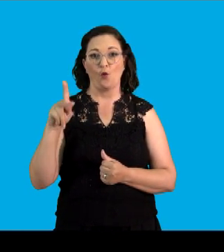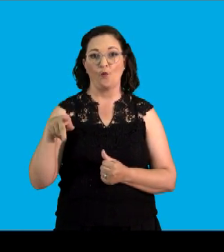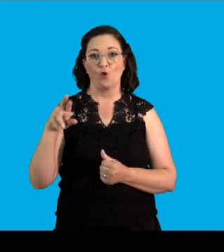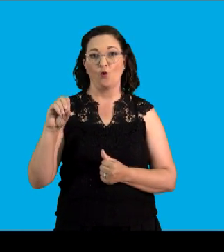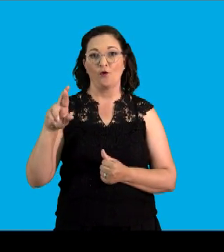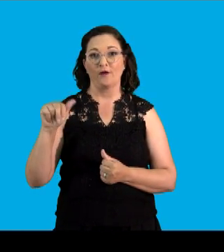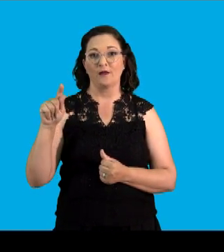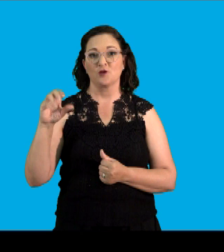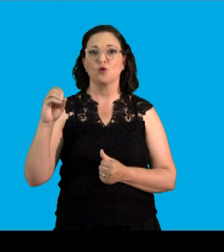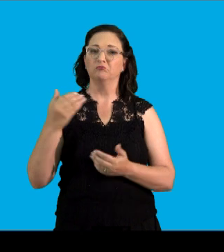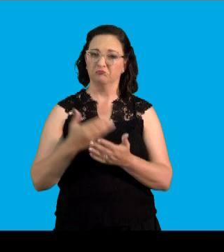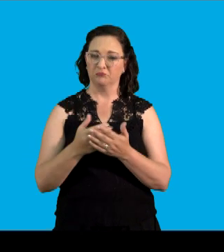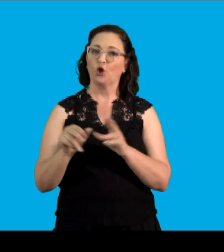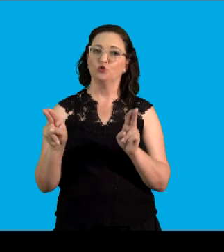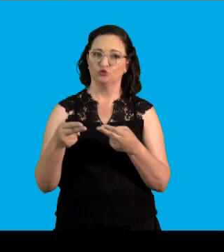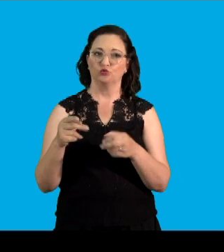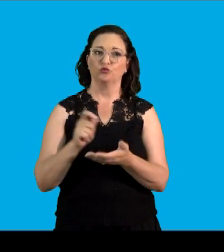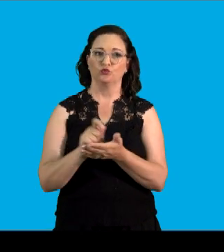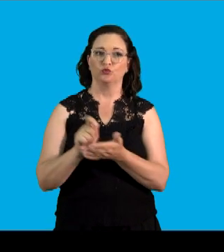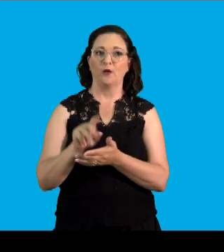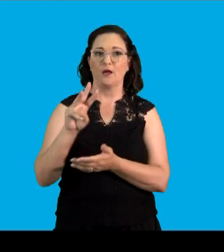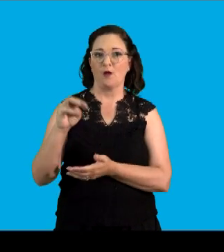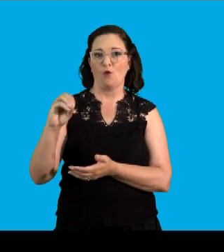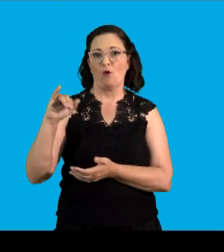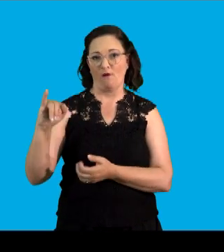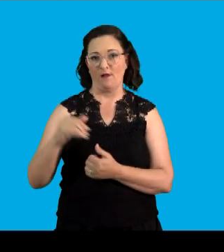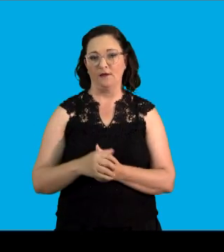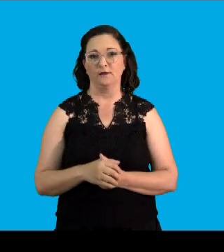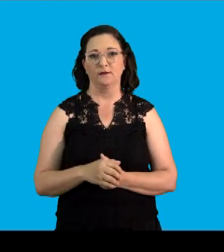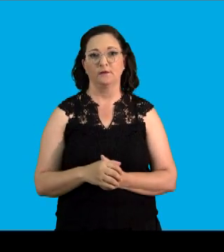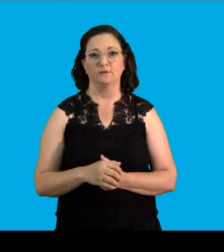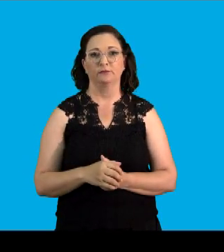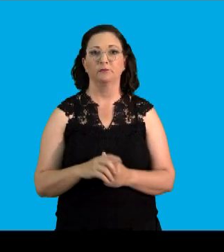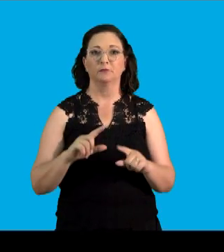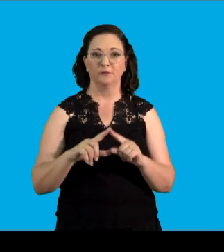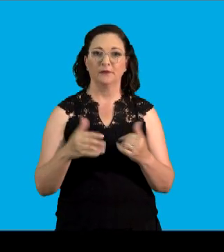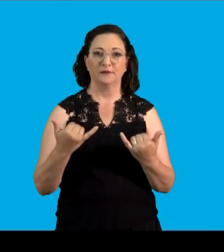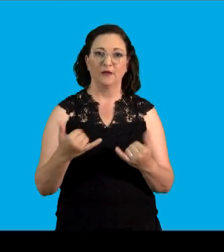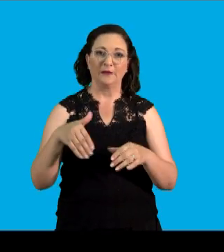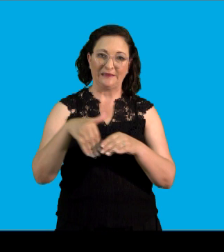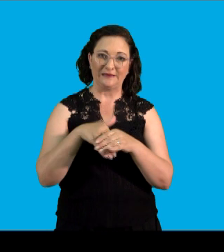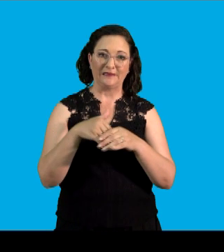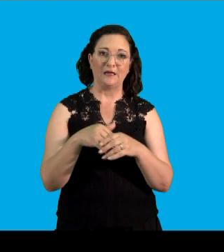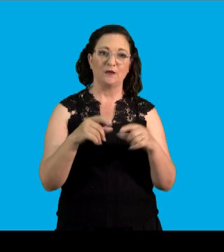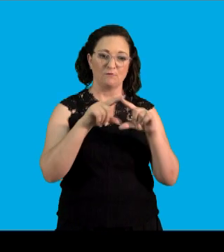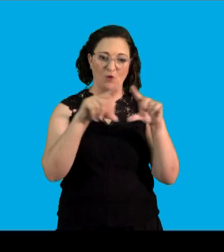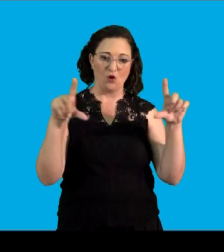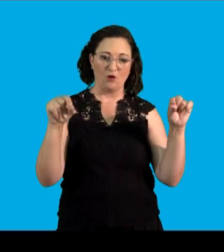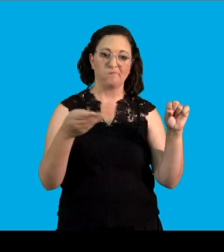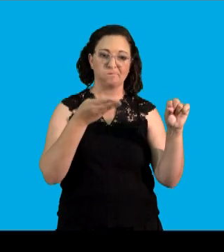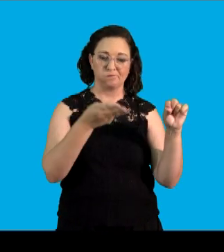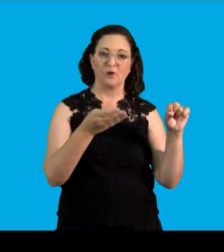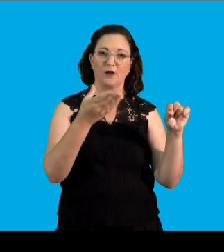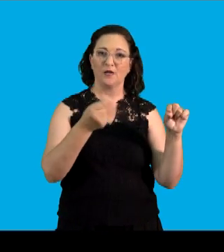MOI. MOI is memorandum of incorporation. I'm only writing this because it's also included in the letter box as MOI.